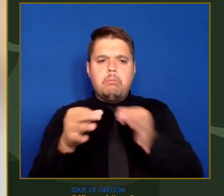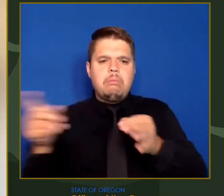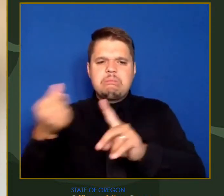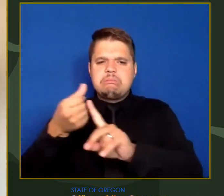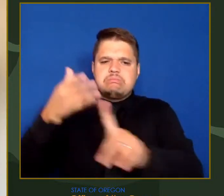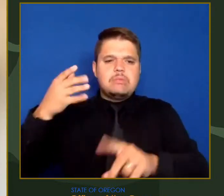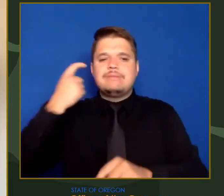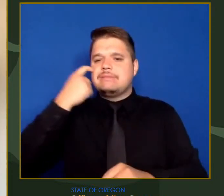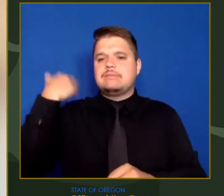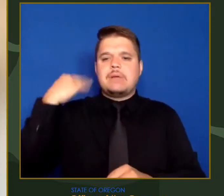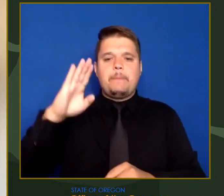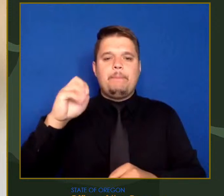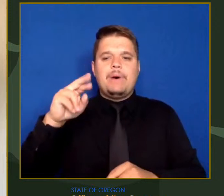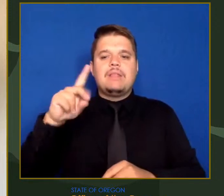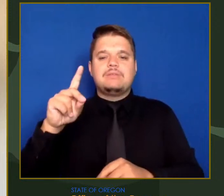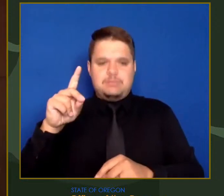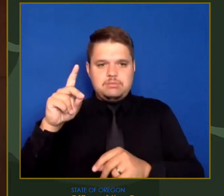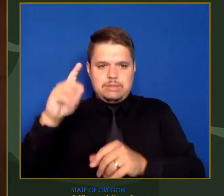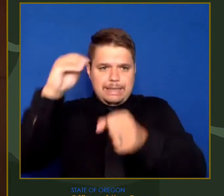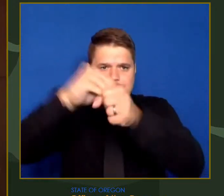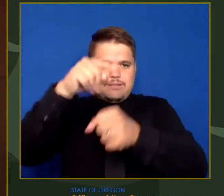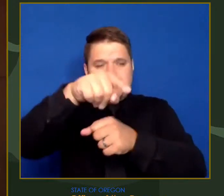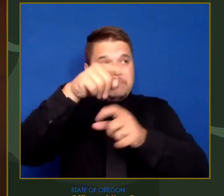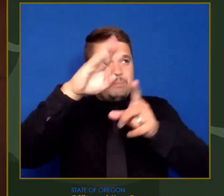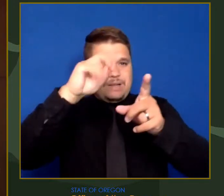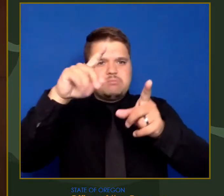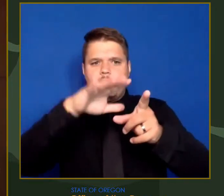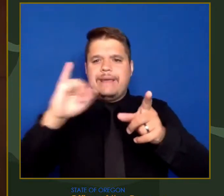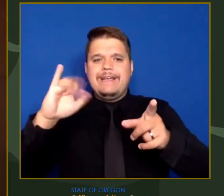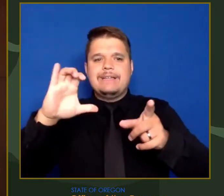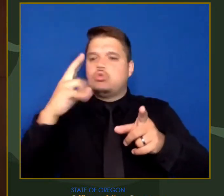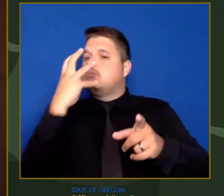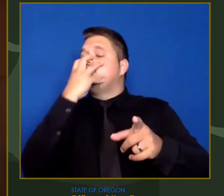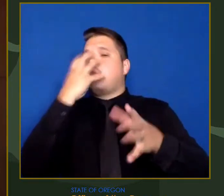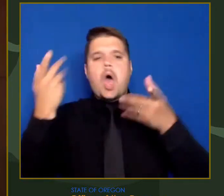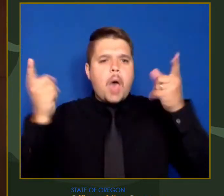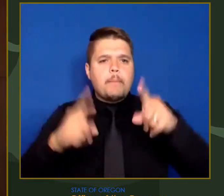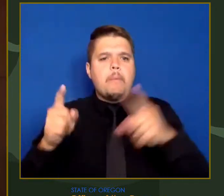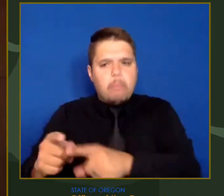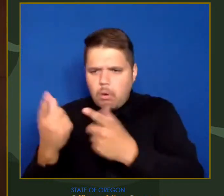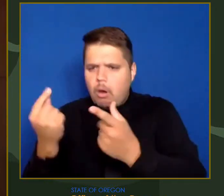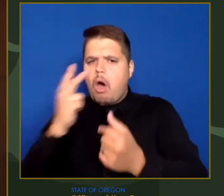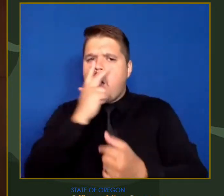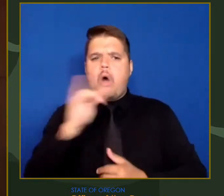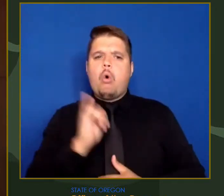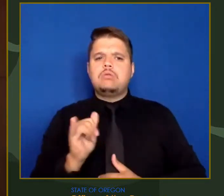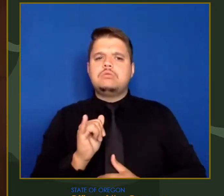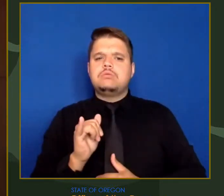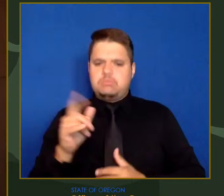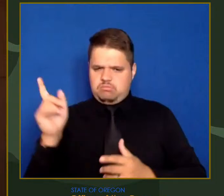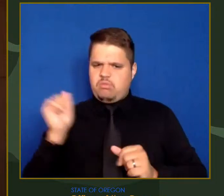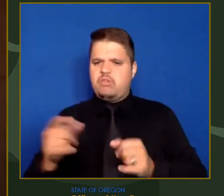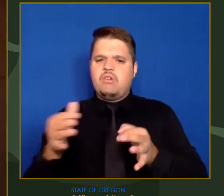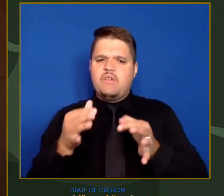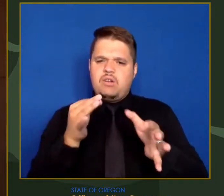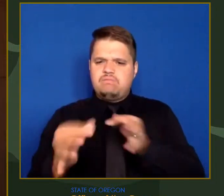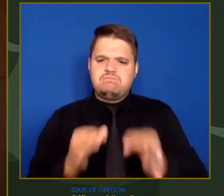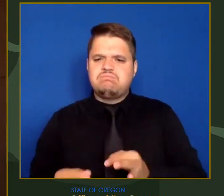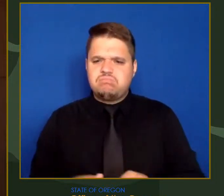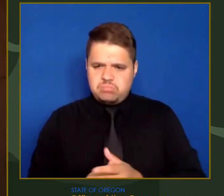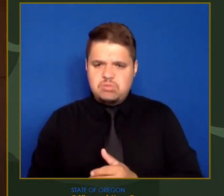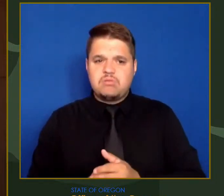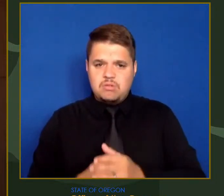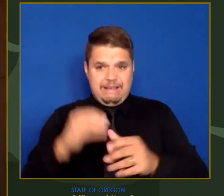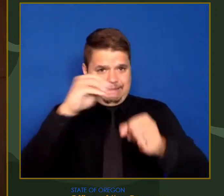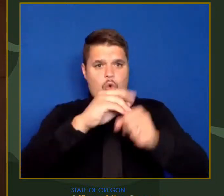that the vast majority of patients now coming into hospitals with COVID-19 are unvaccinated.